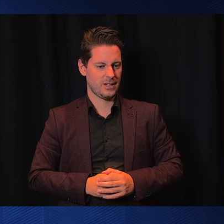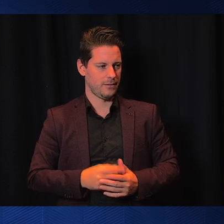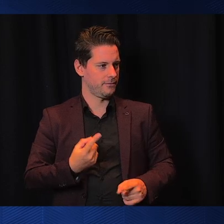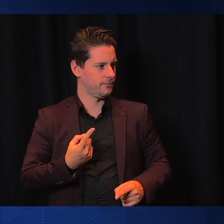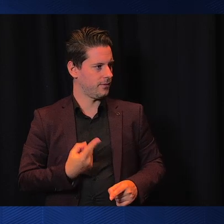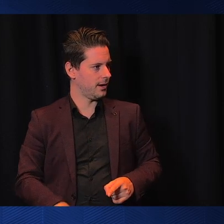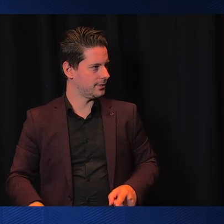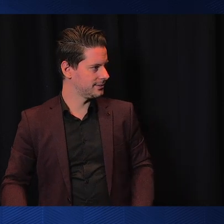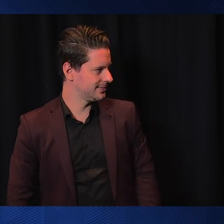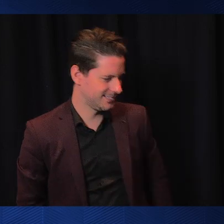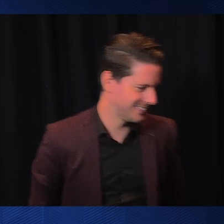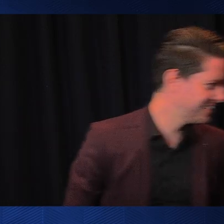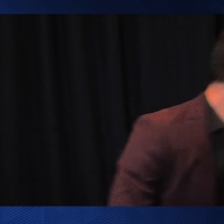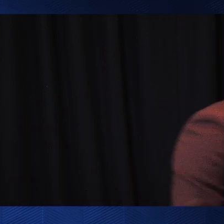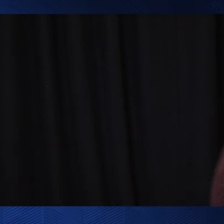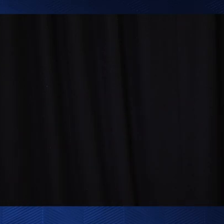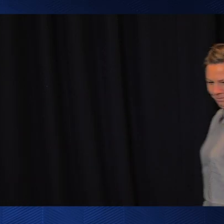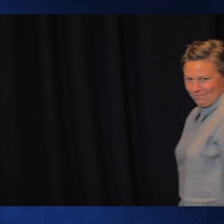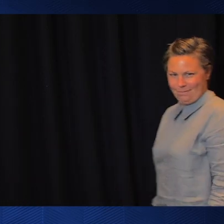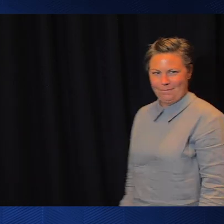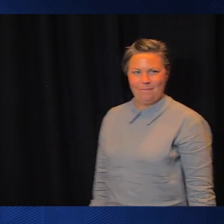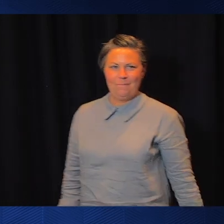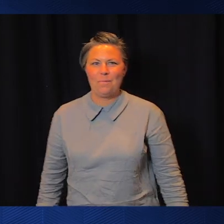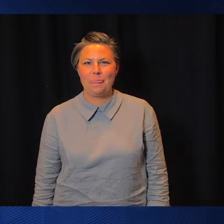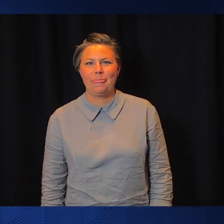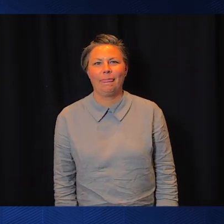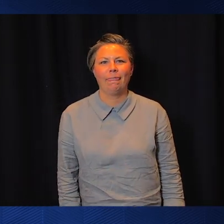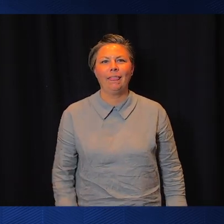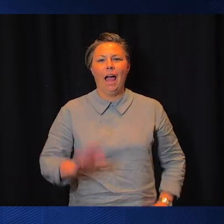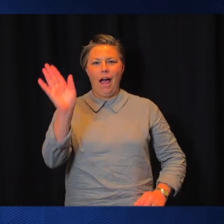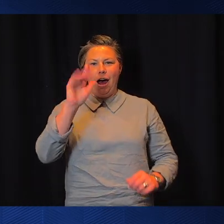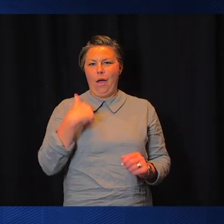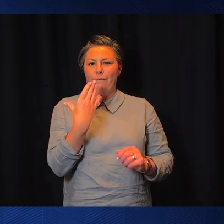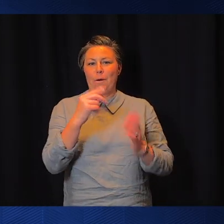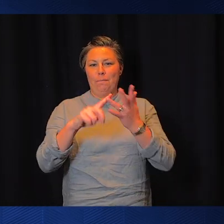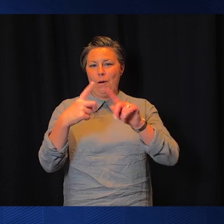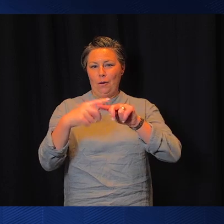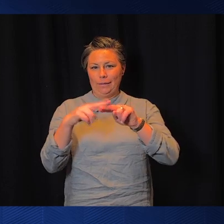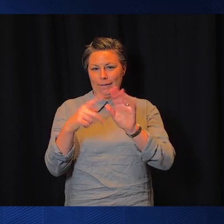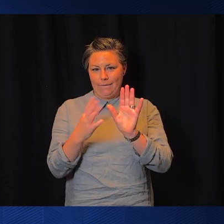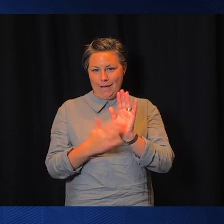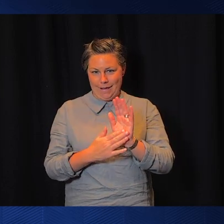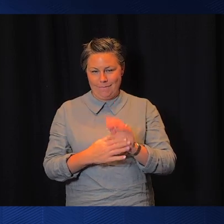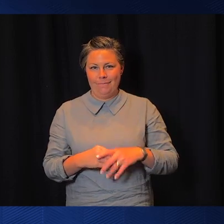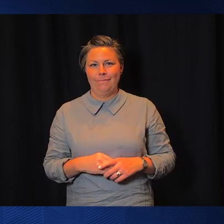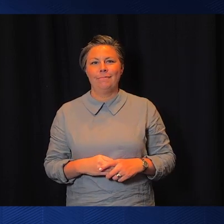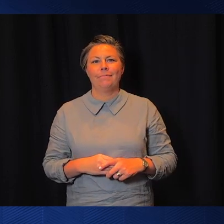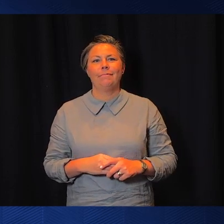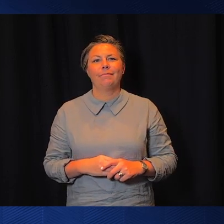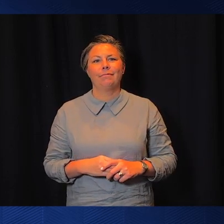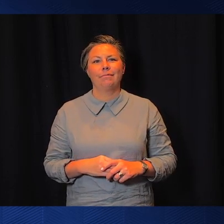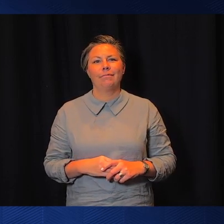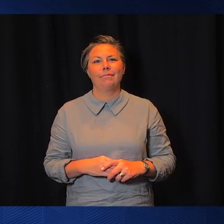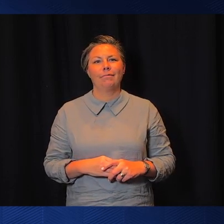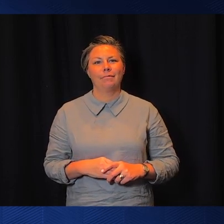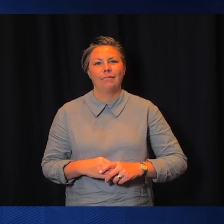Yes, please. Hi, good morning, everyone. I am Janice Ian Manutak from Oxfam. My question is, and we're in a ministerial conference,